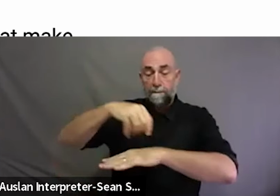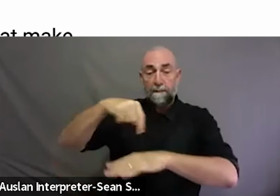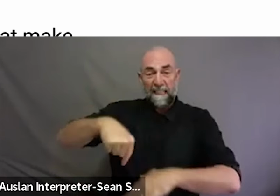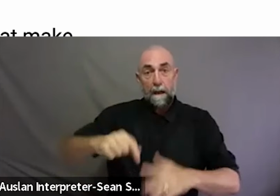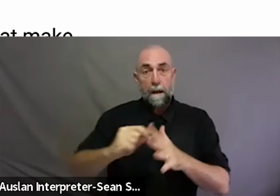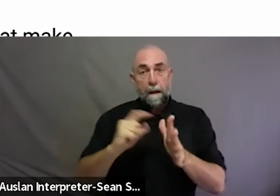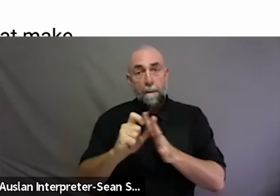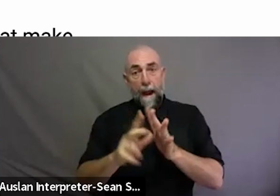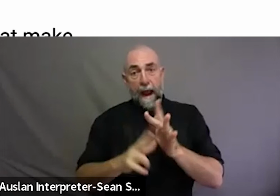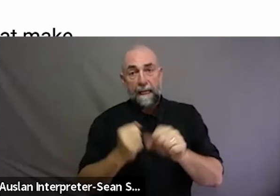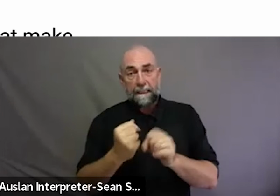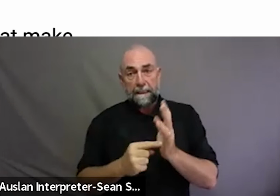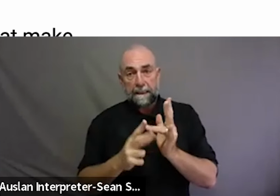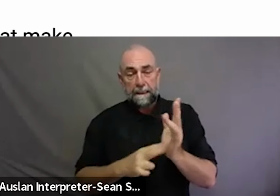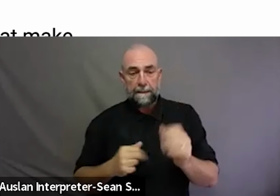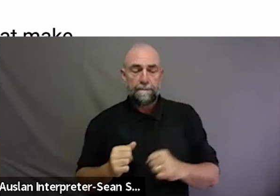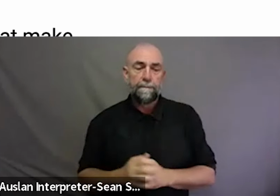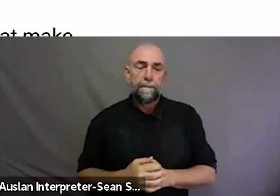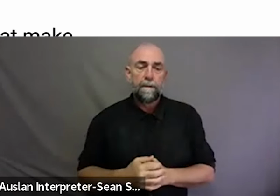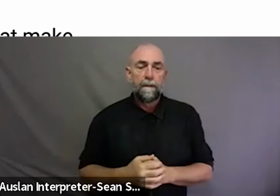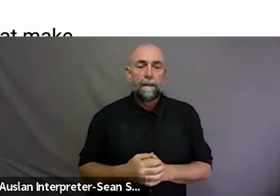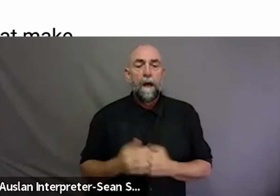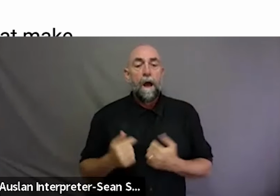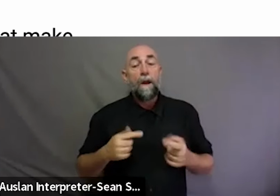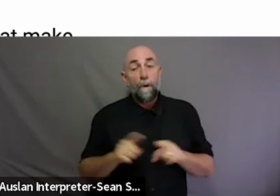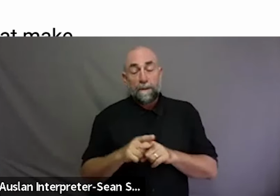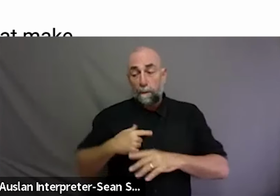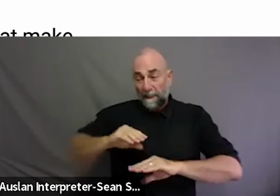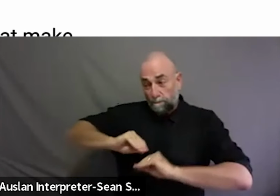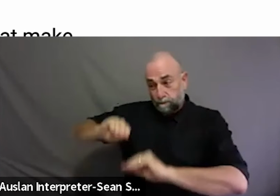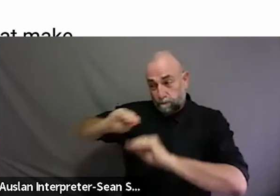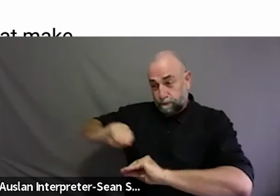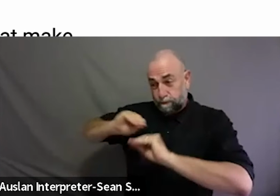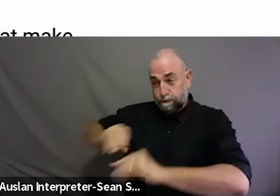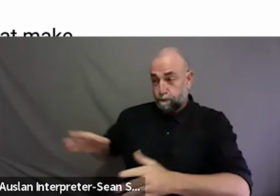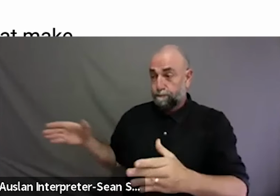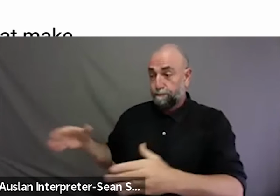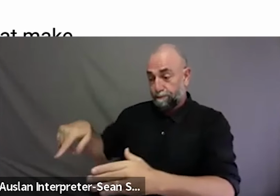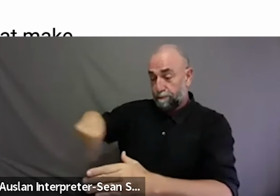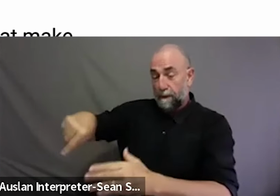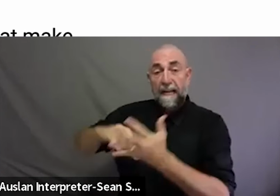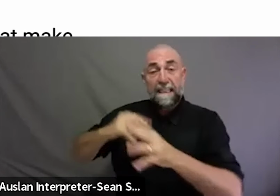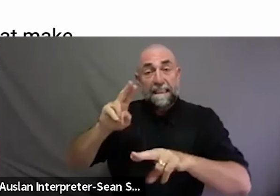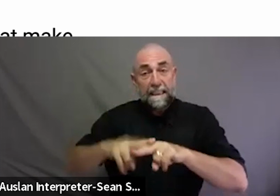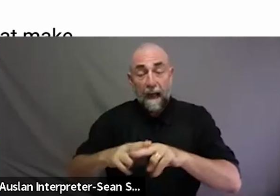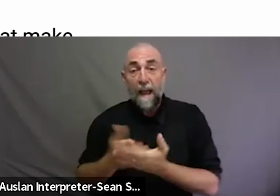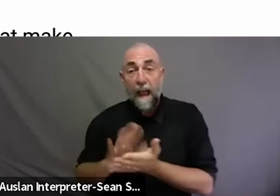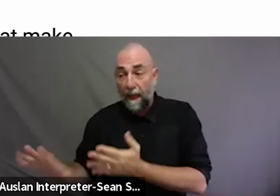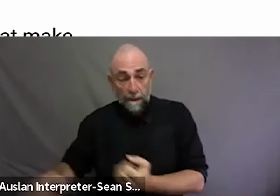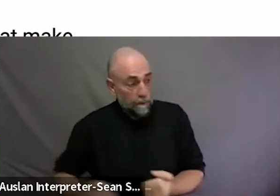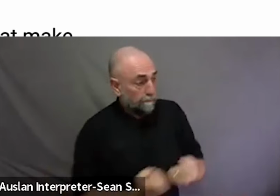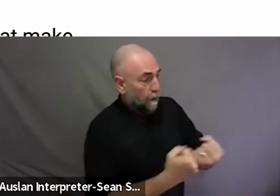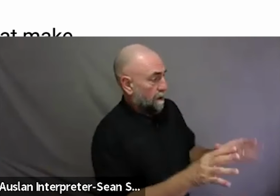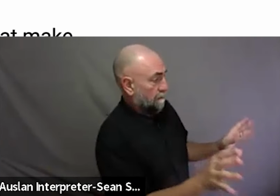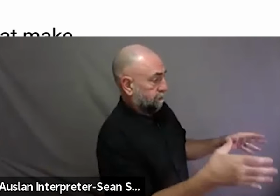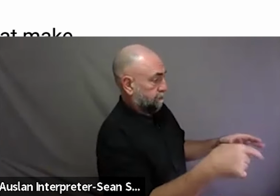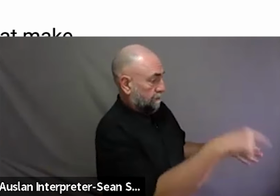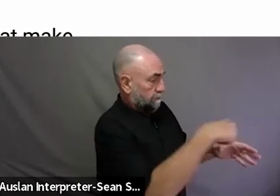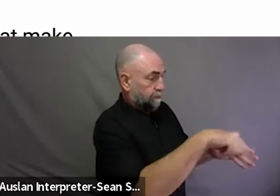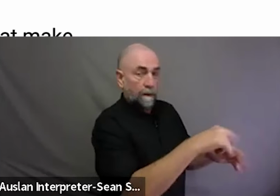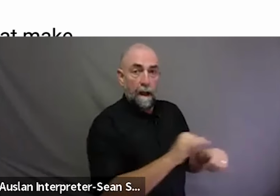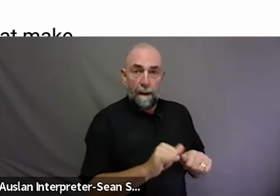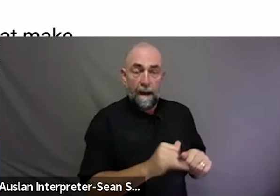Alongside this, we looked at how we can train our staff to better support neurodivergent students and visitors to campus, and